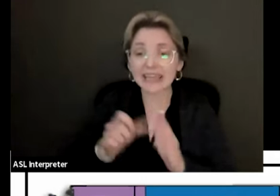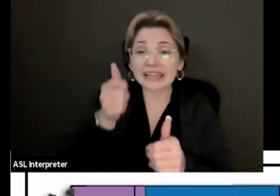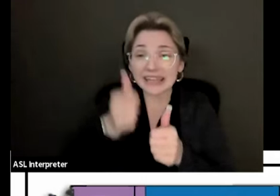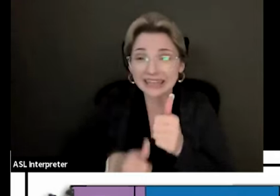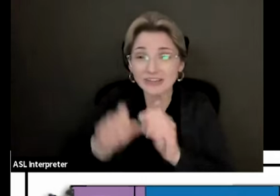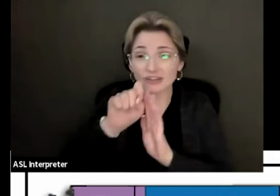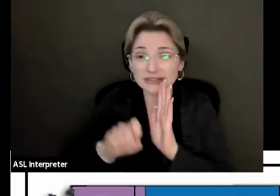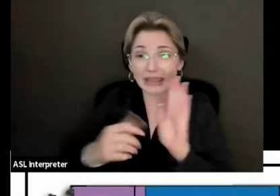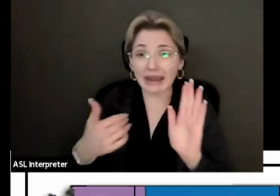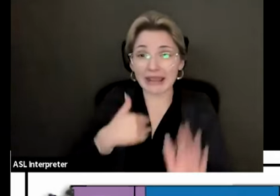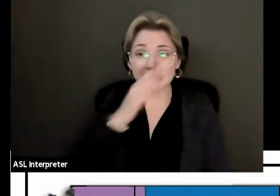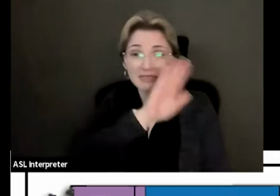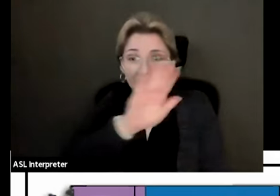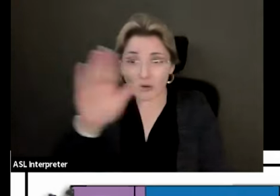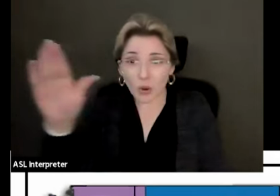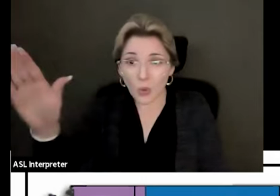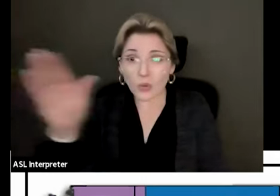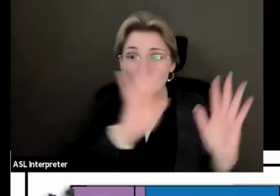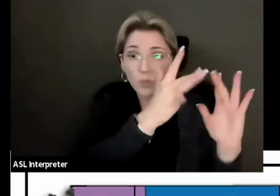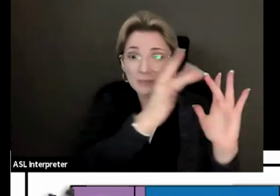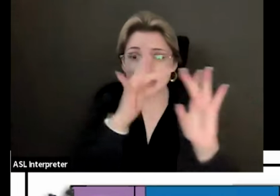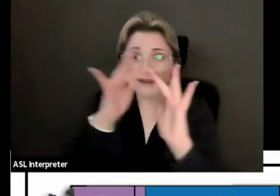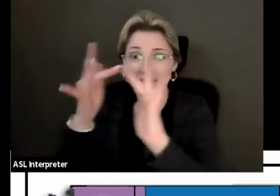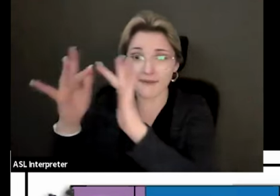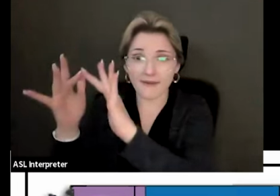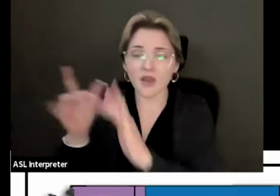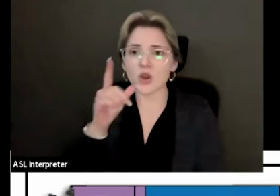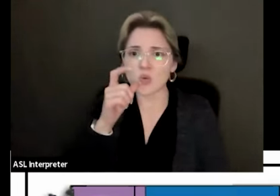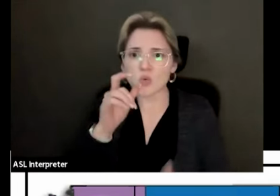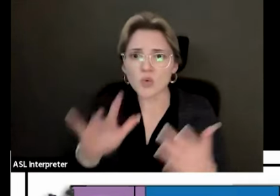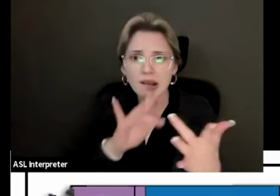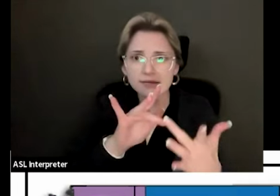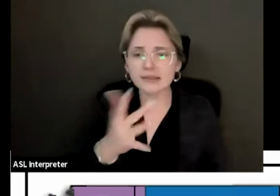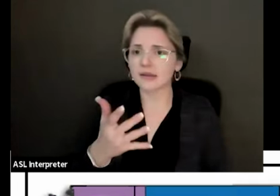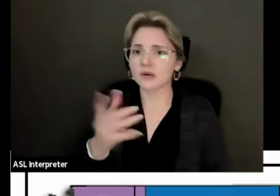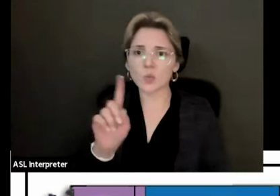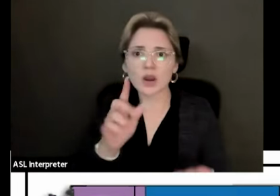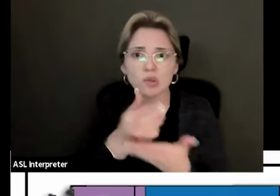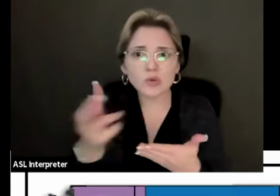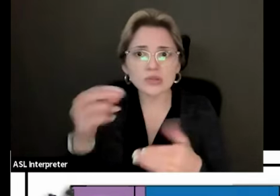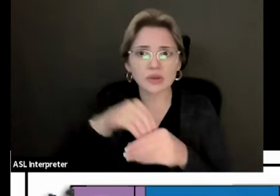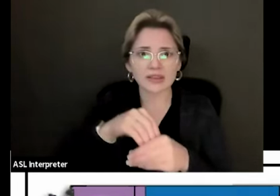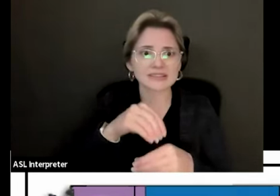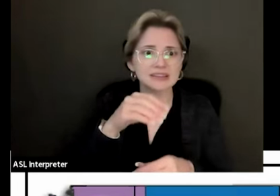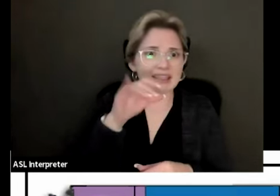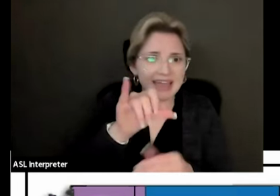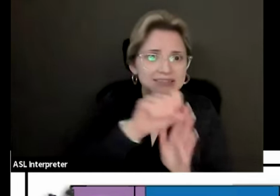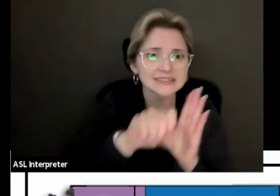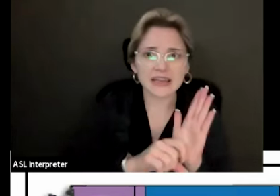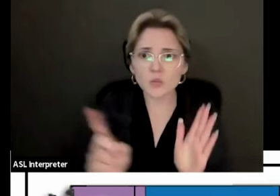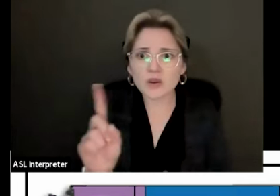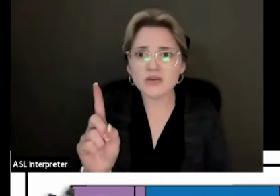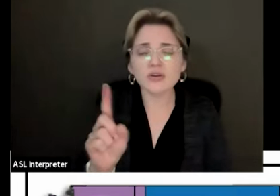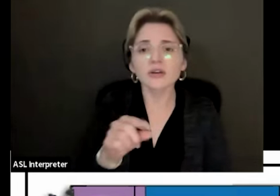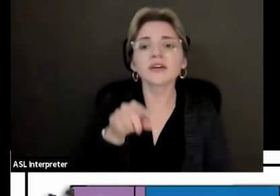which provides local resources, who to contact, who is the field policy and management officer in